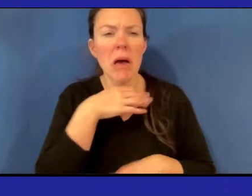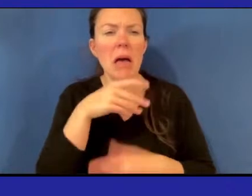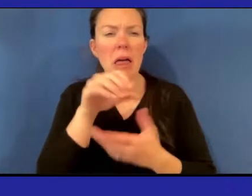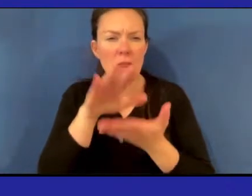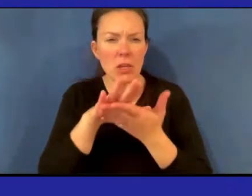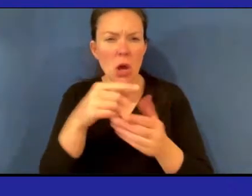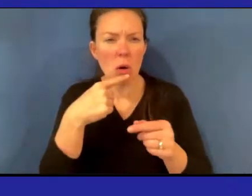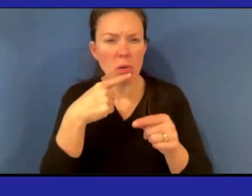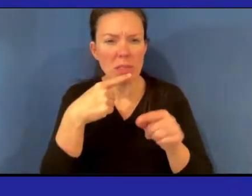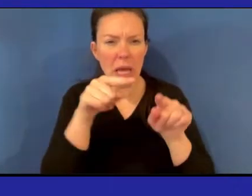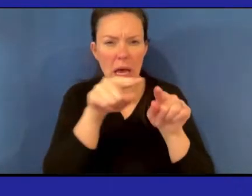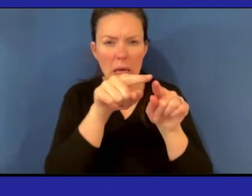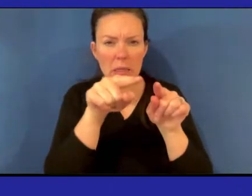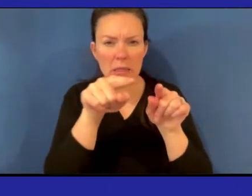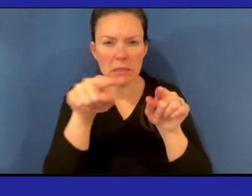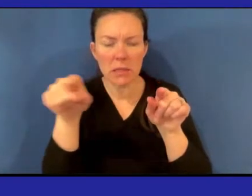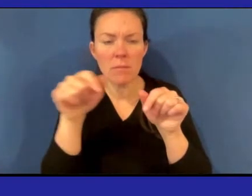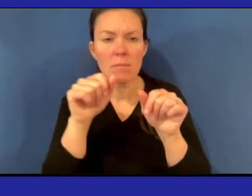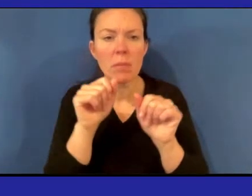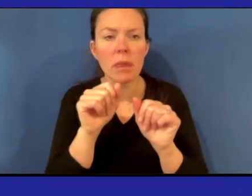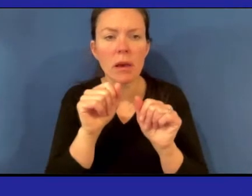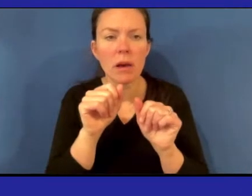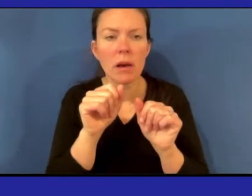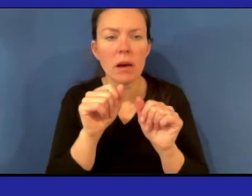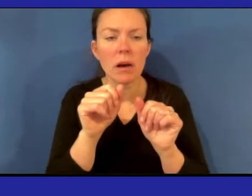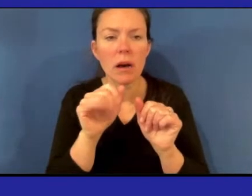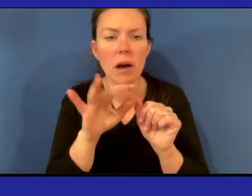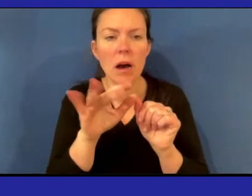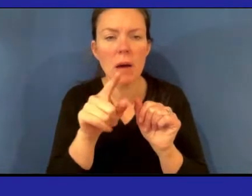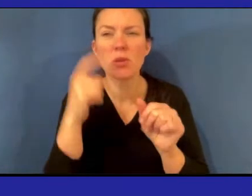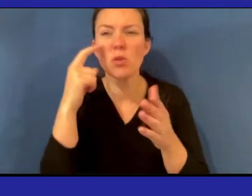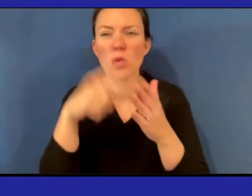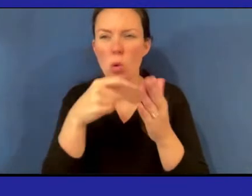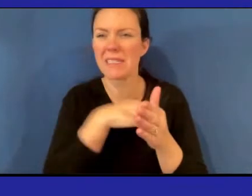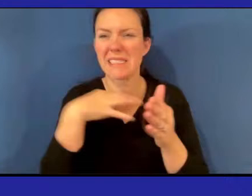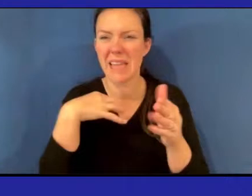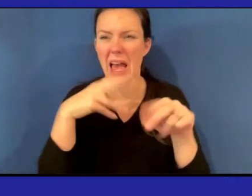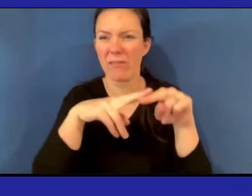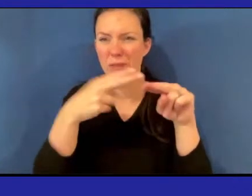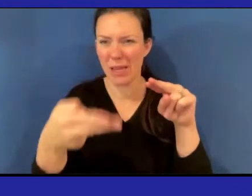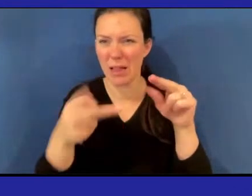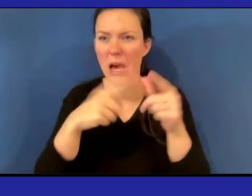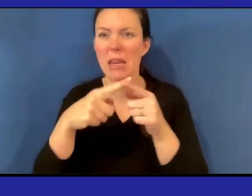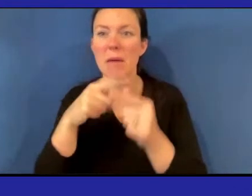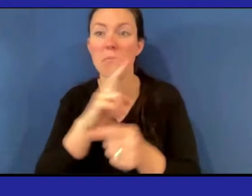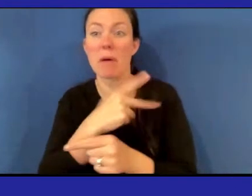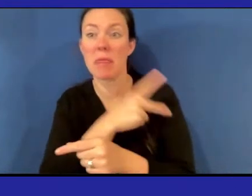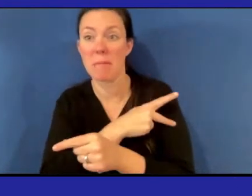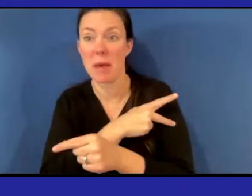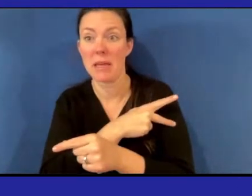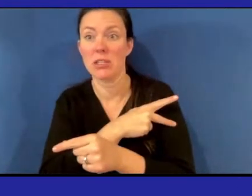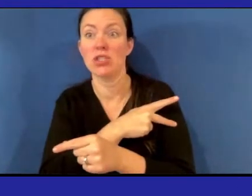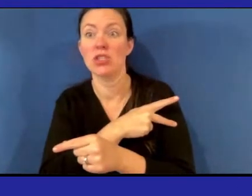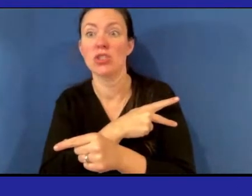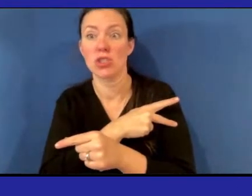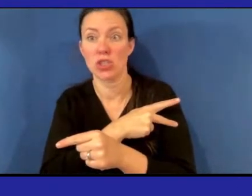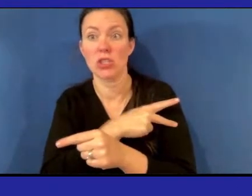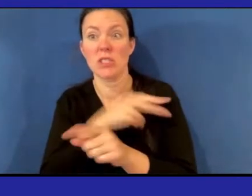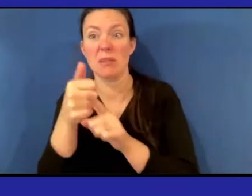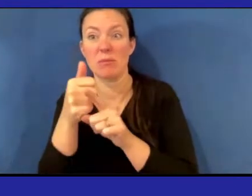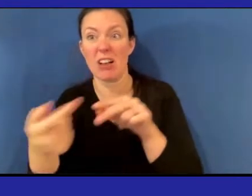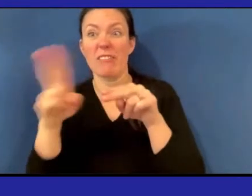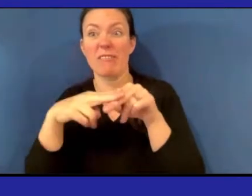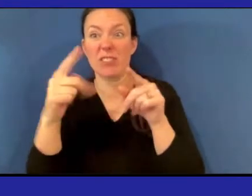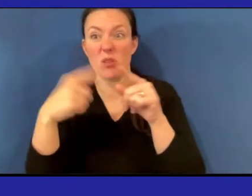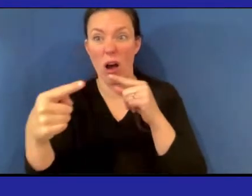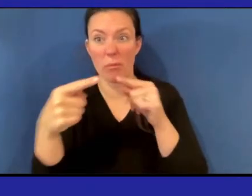think you talked about this, that there was decline in staffing and then there's increase in patient volumes. And I'm thinking